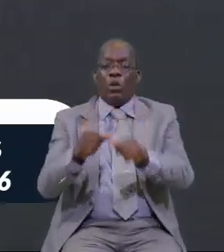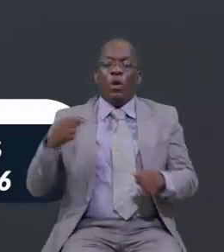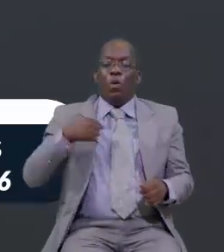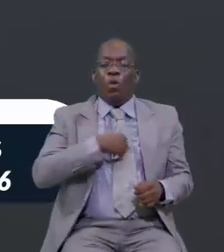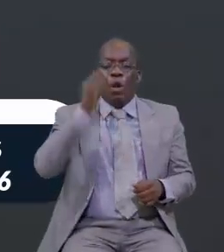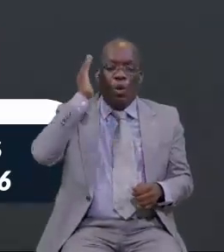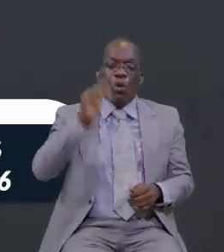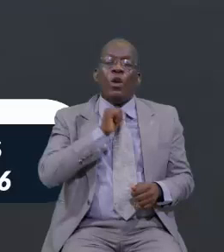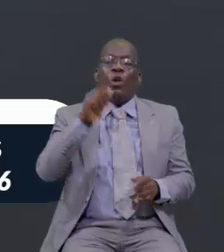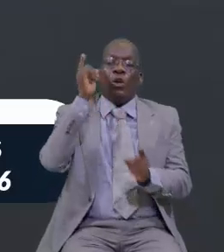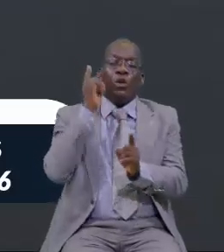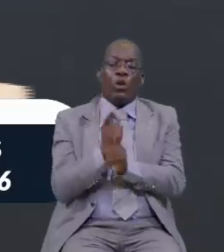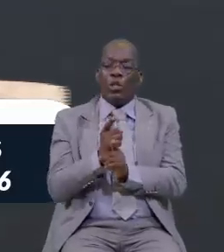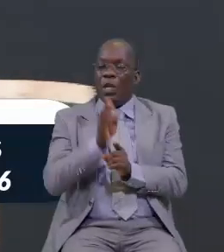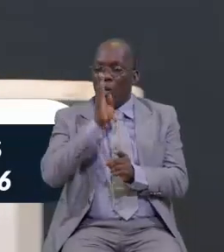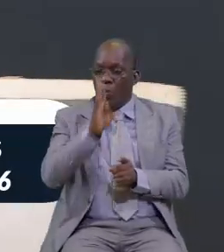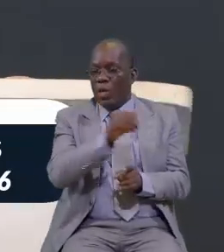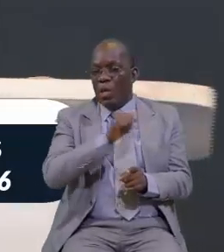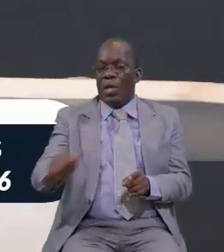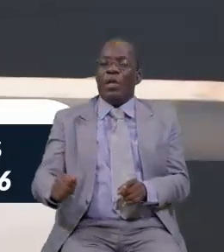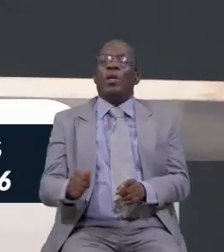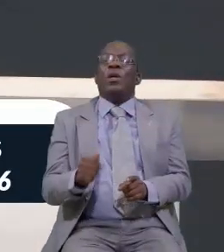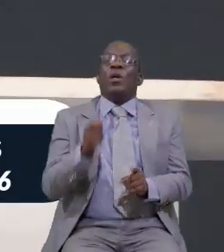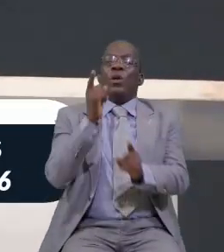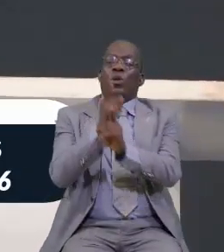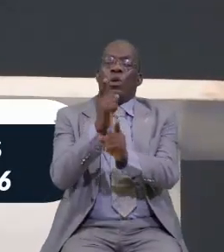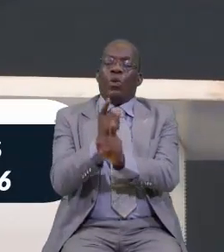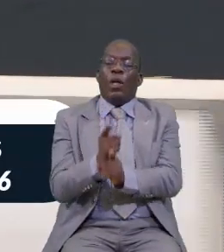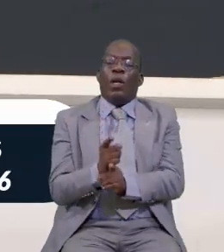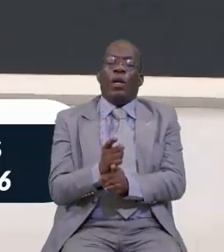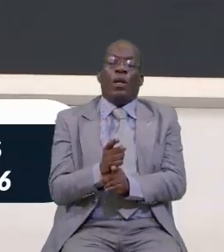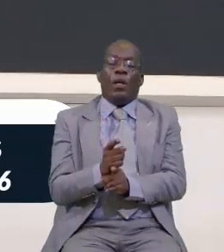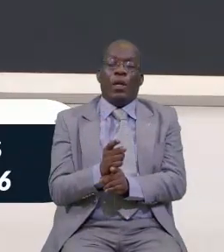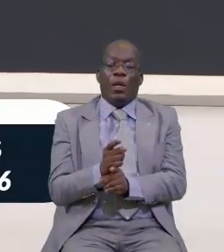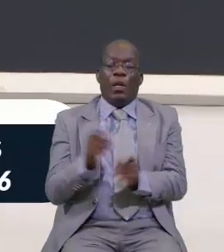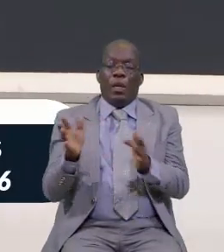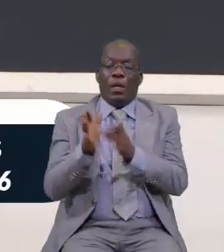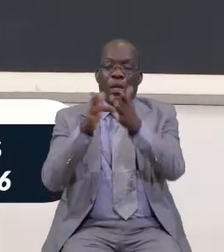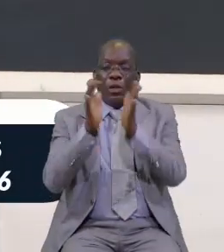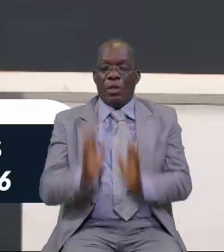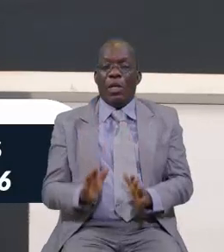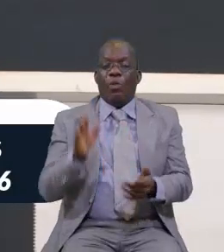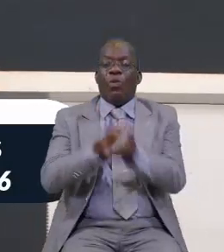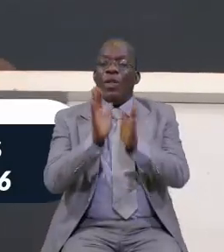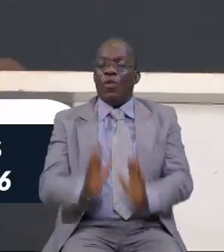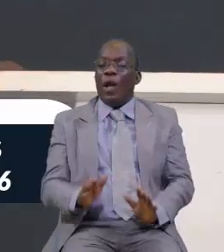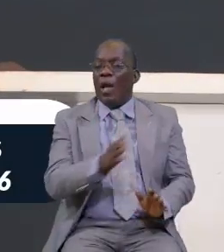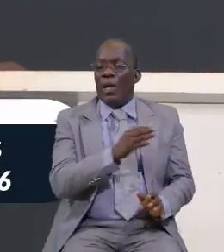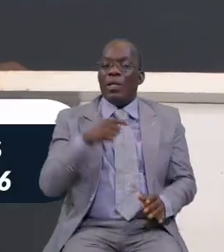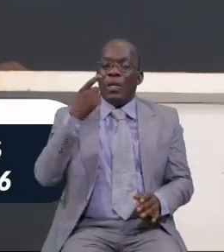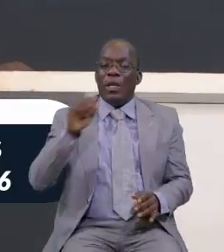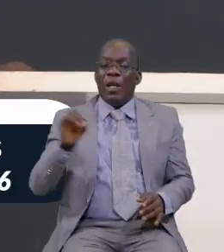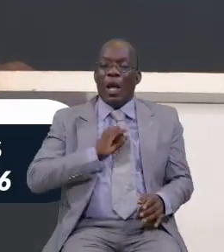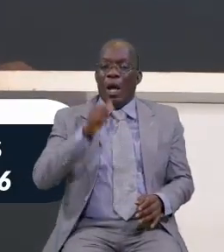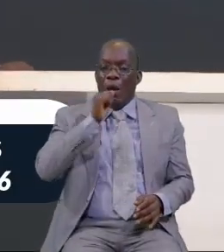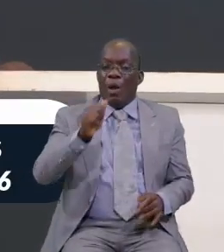a nominal believer, a nominal Christian, saying I am, and we're not. Saying I